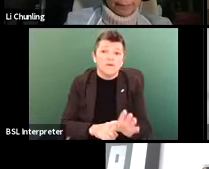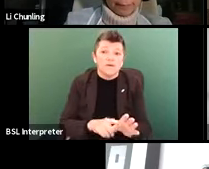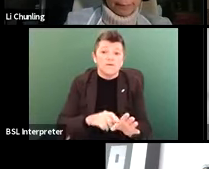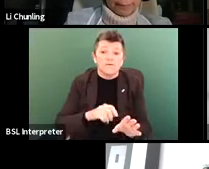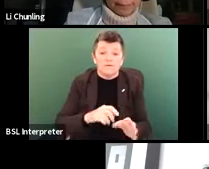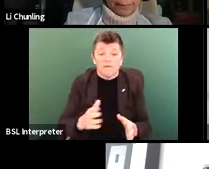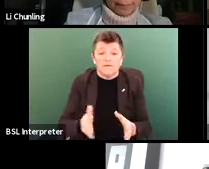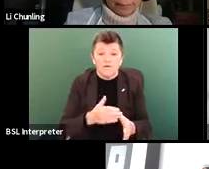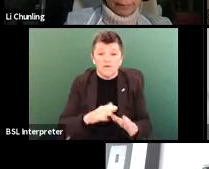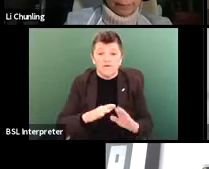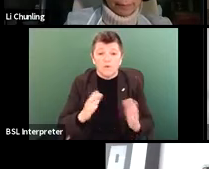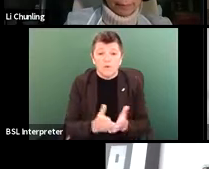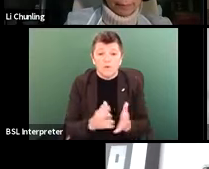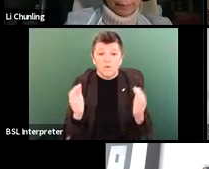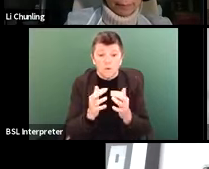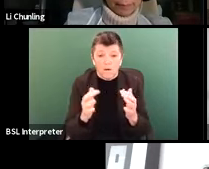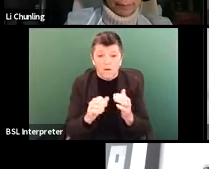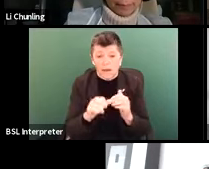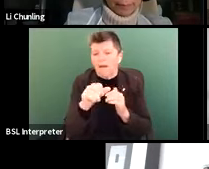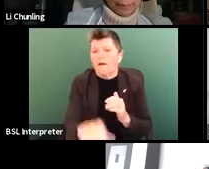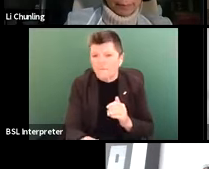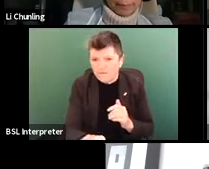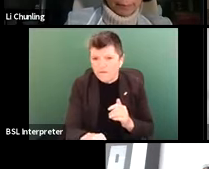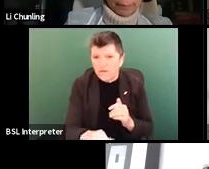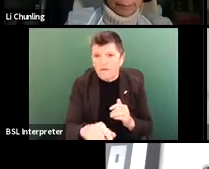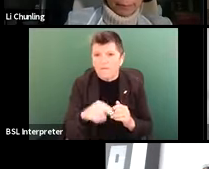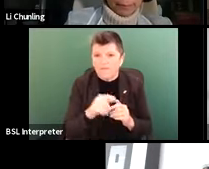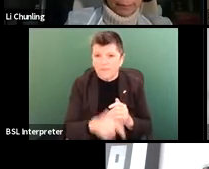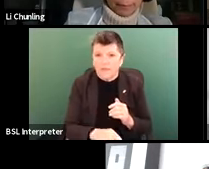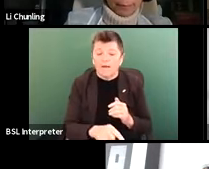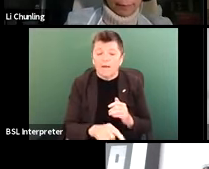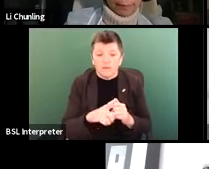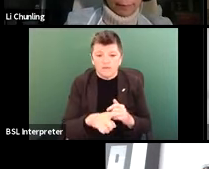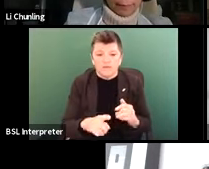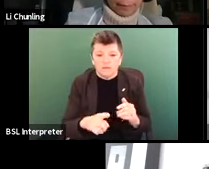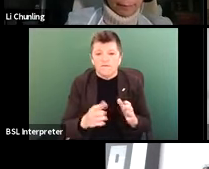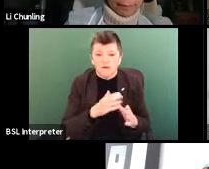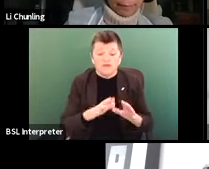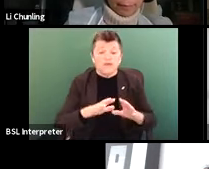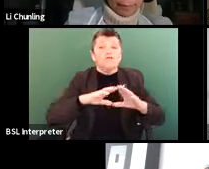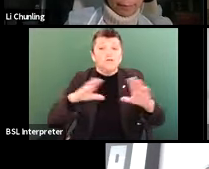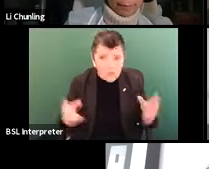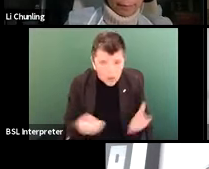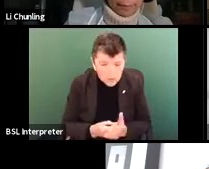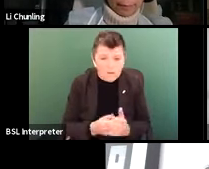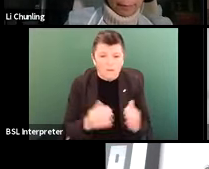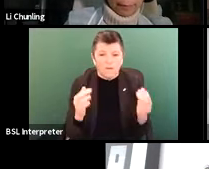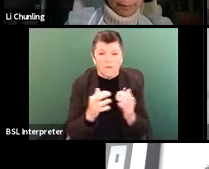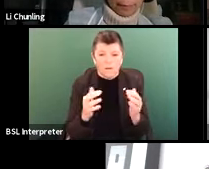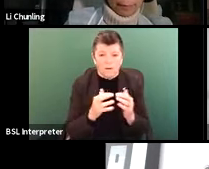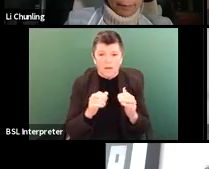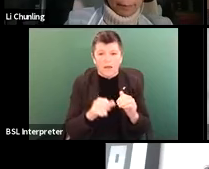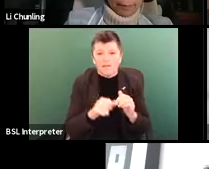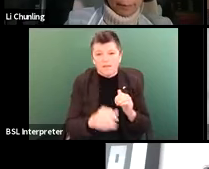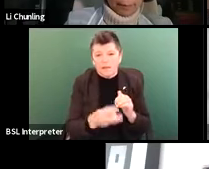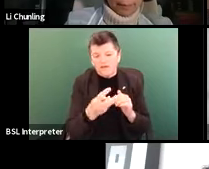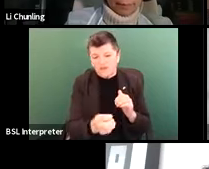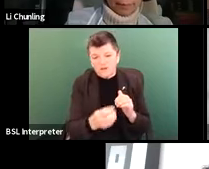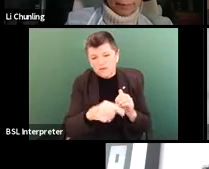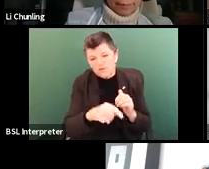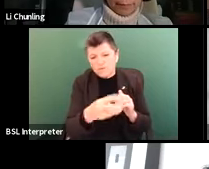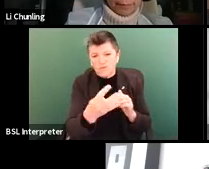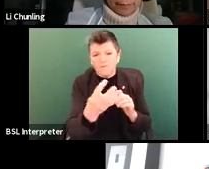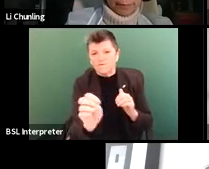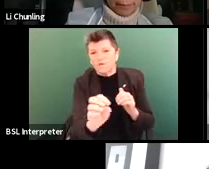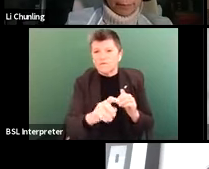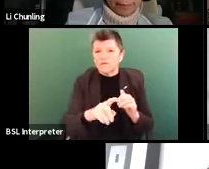World War. First World War was the first total war. And in the next 30-40 years, you